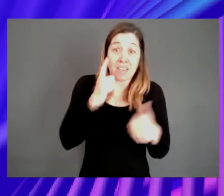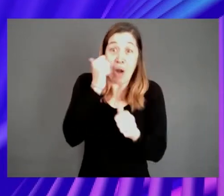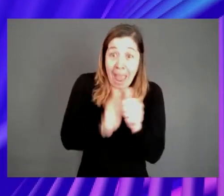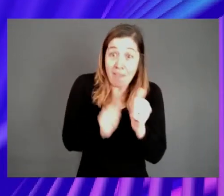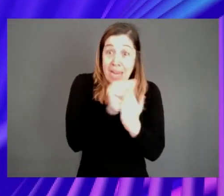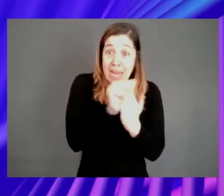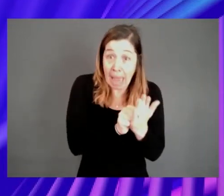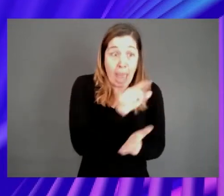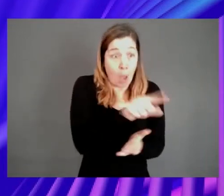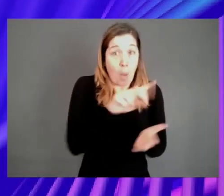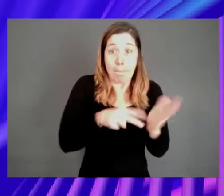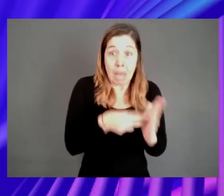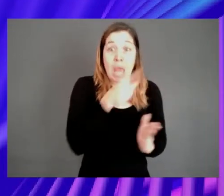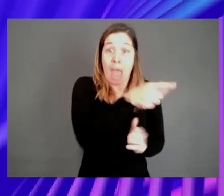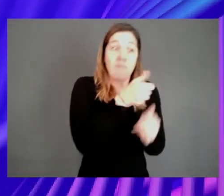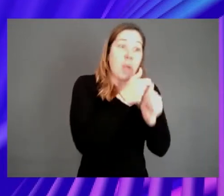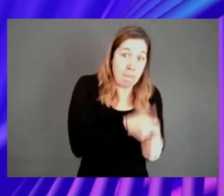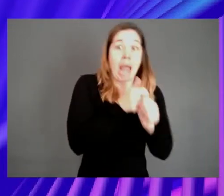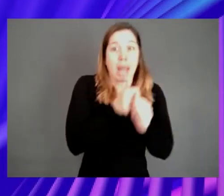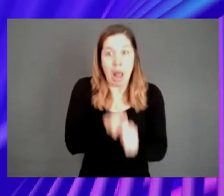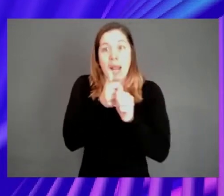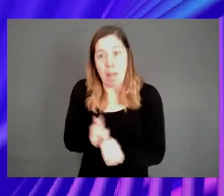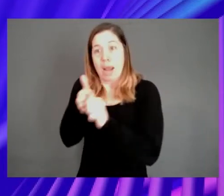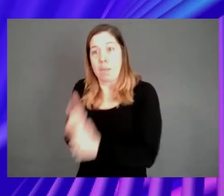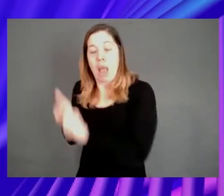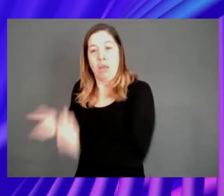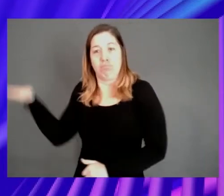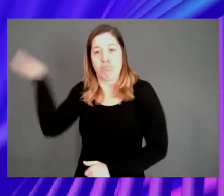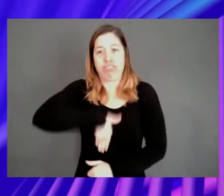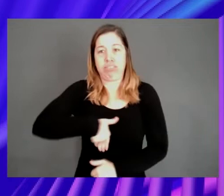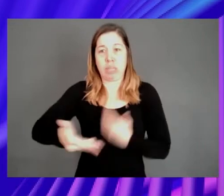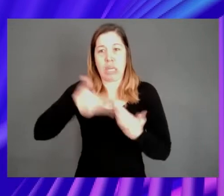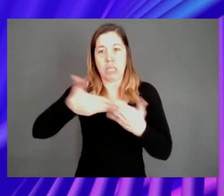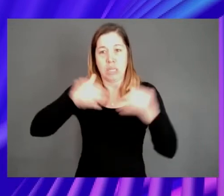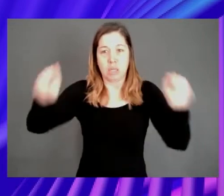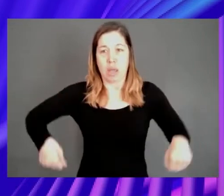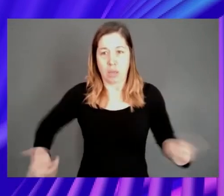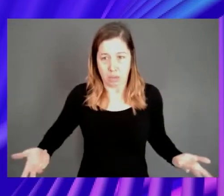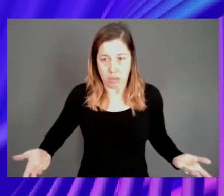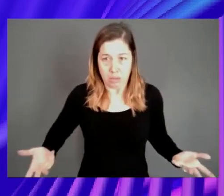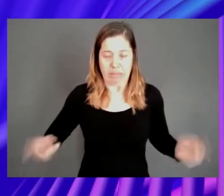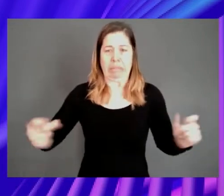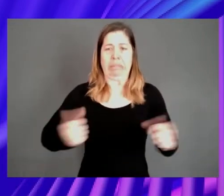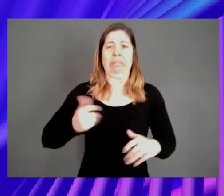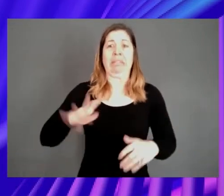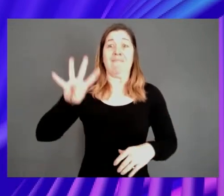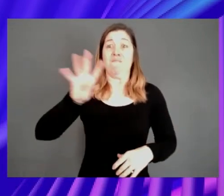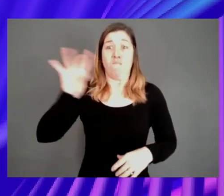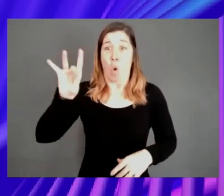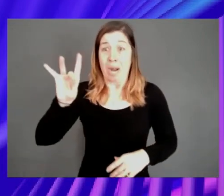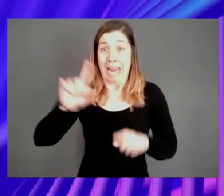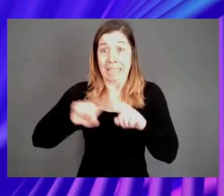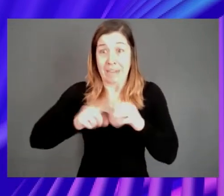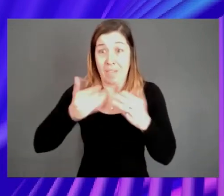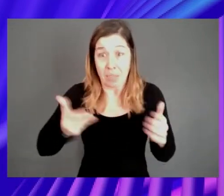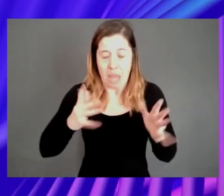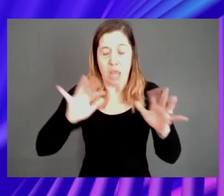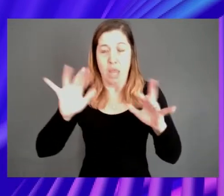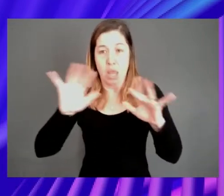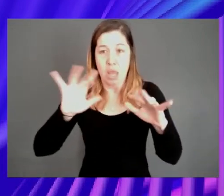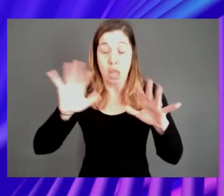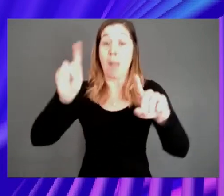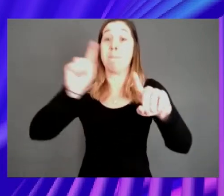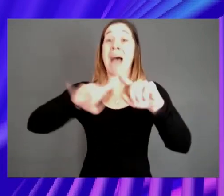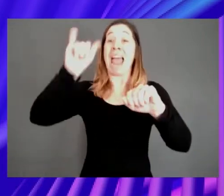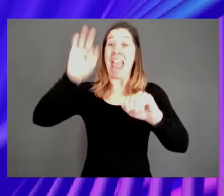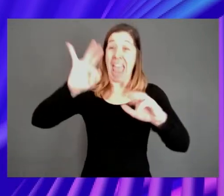to, it's easy to miss something, right? You've got to do 50 different things. Did I do 48? Did I do 49? When everything is fully automated and